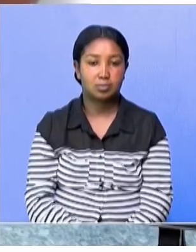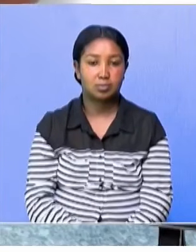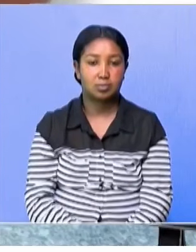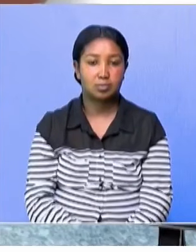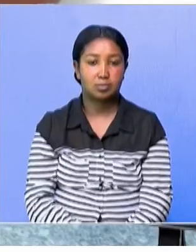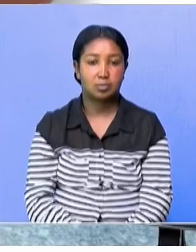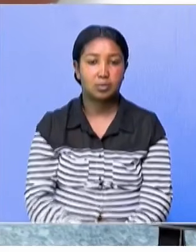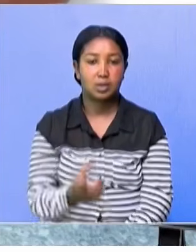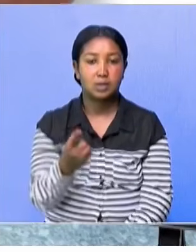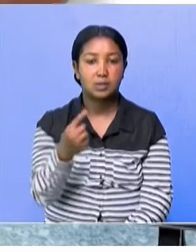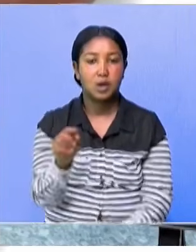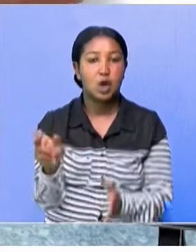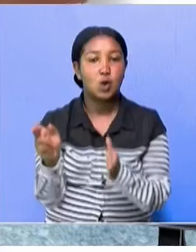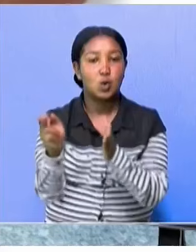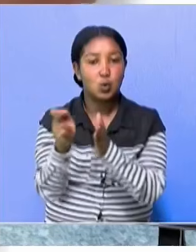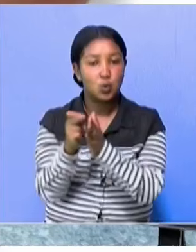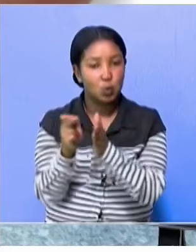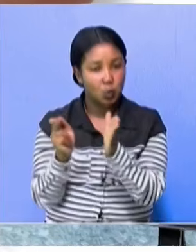the rule